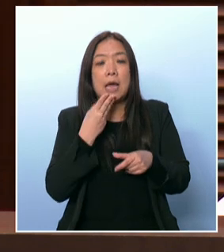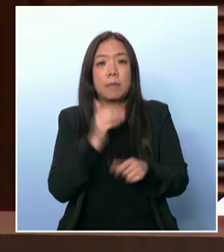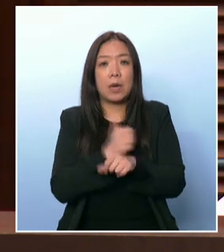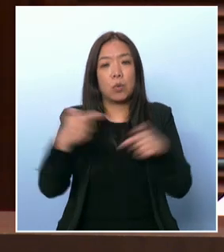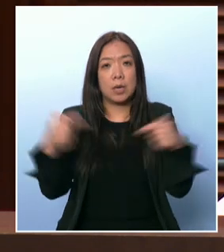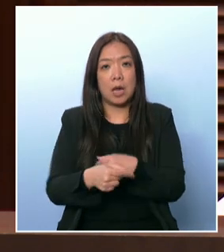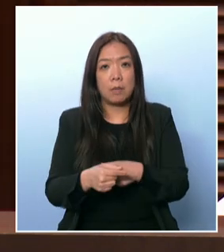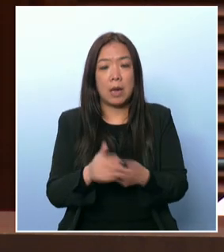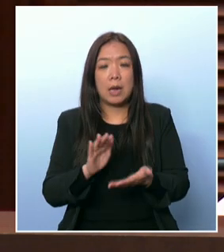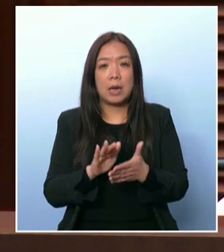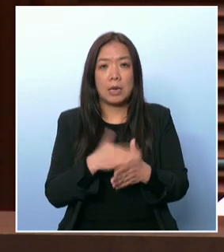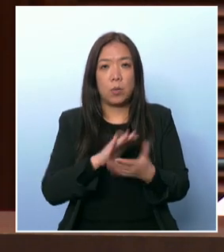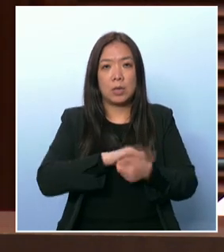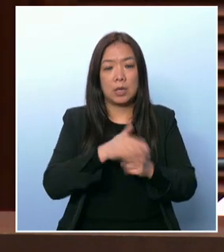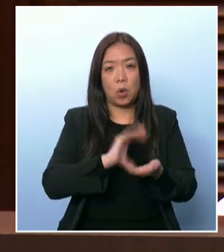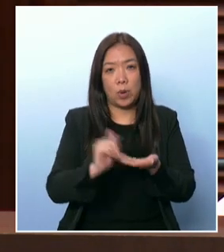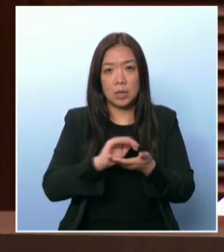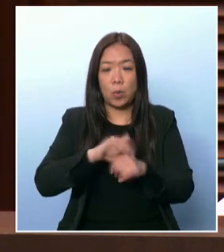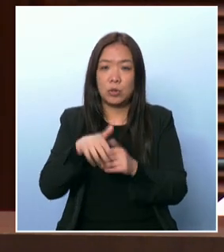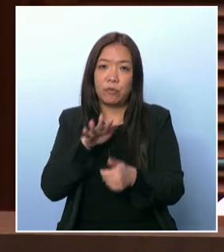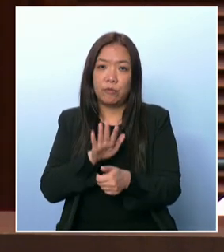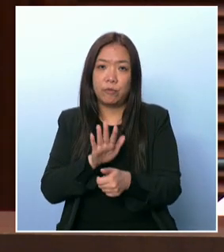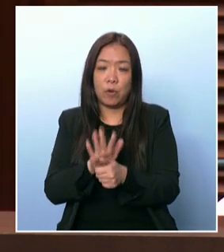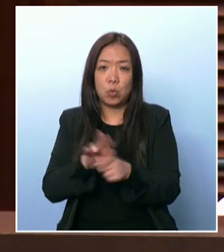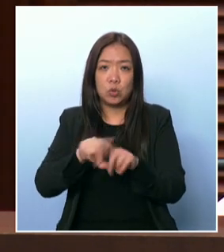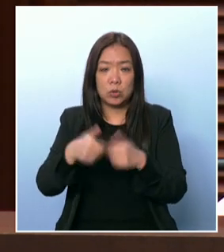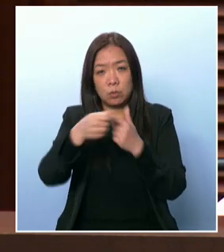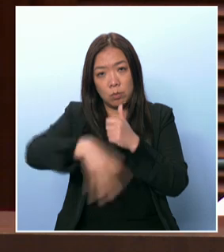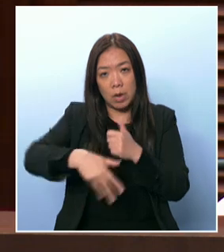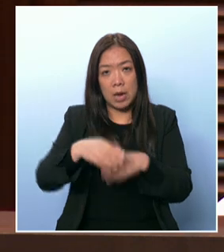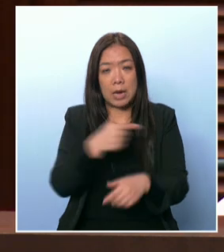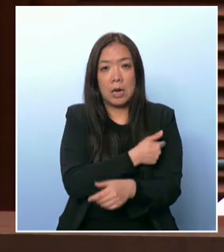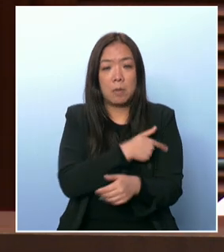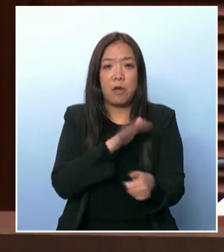maintained a very high vaccination rate, greatly reducing the occurrence of cervical cancer.